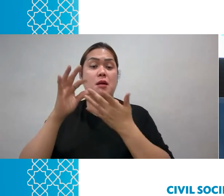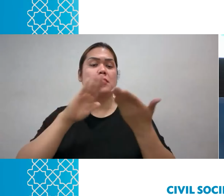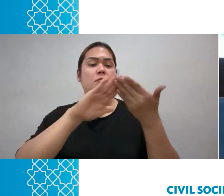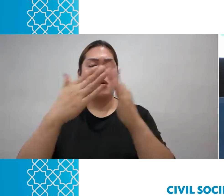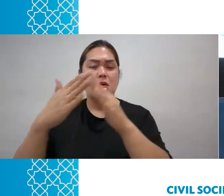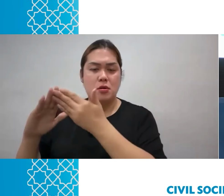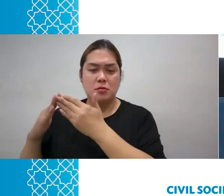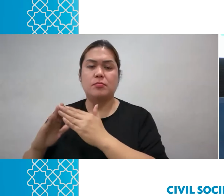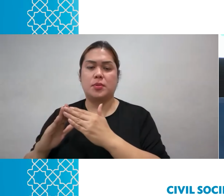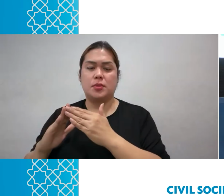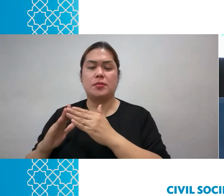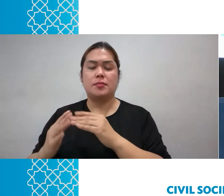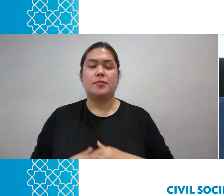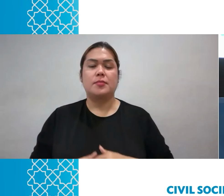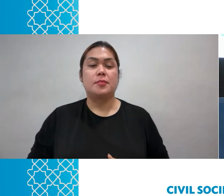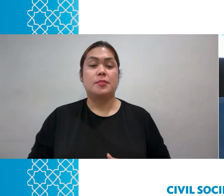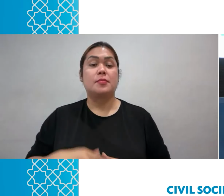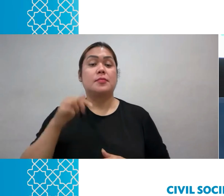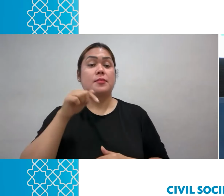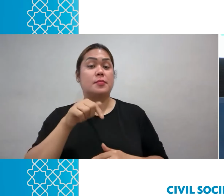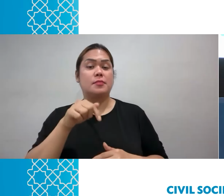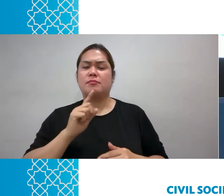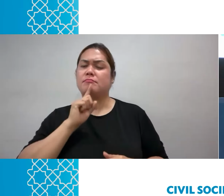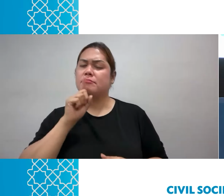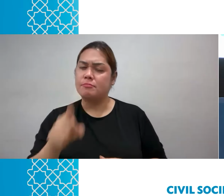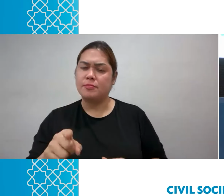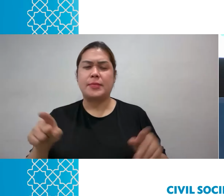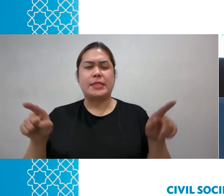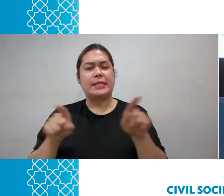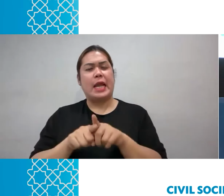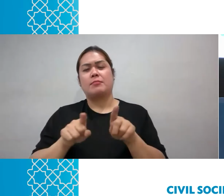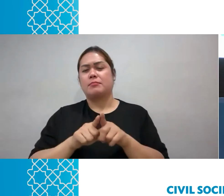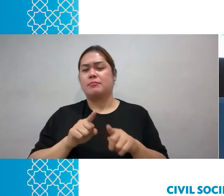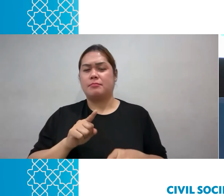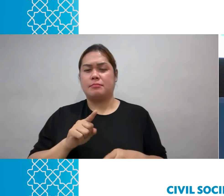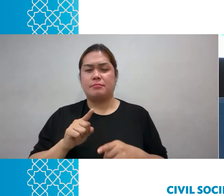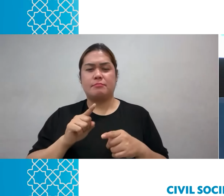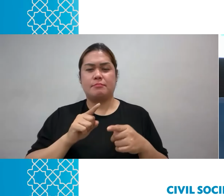really in the realm also of the country's,